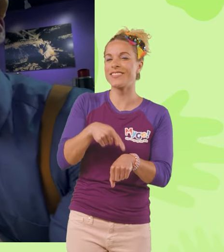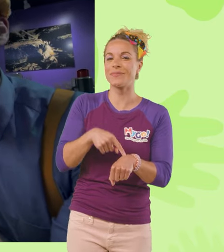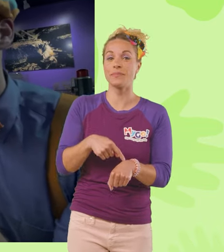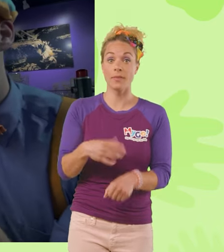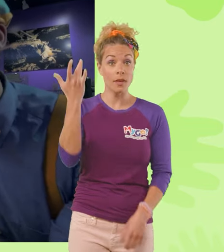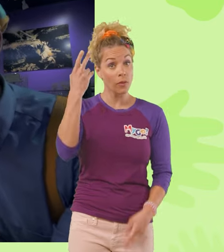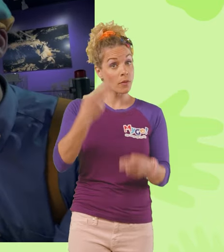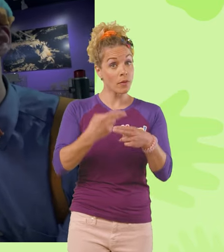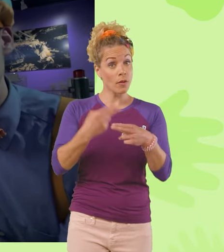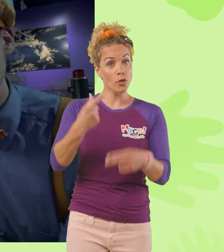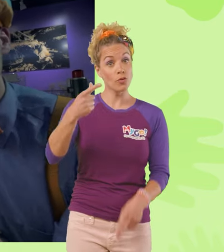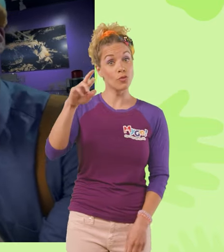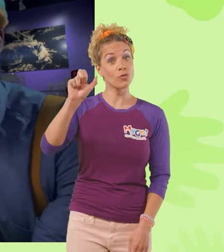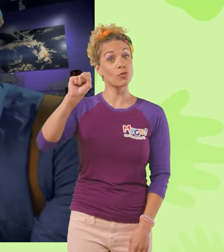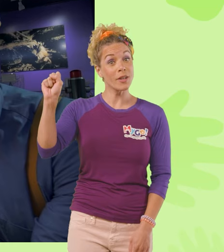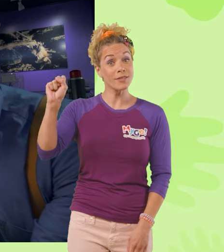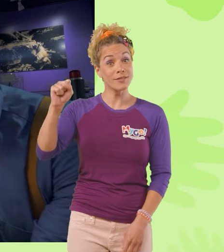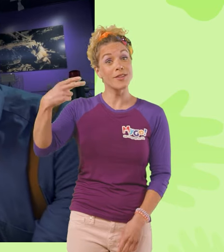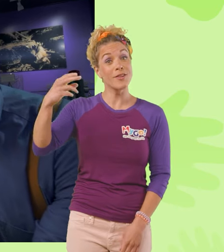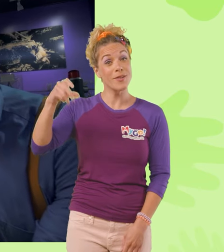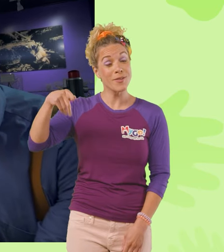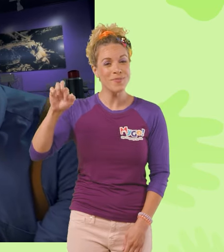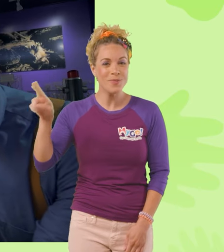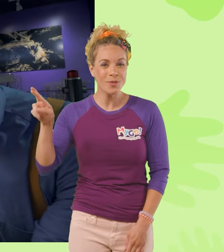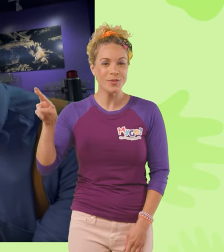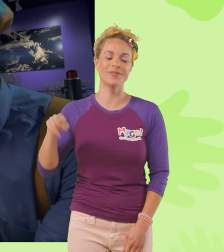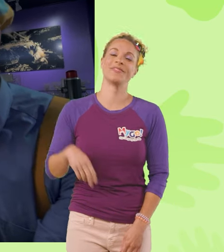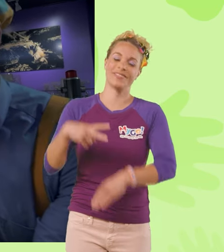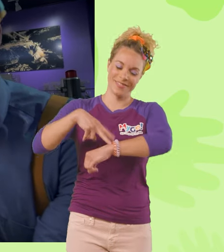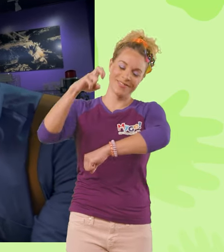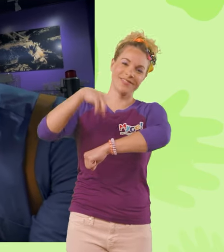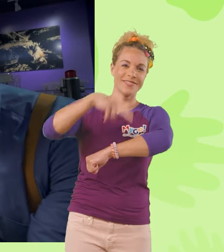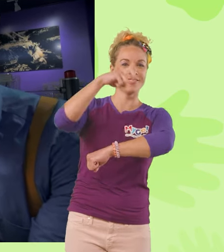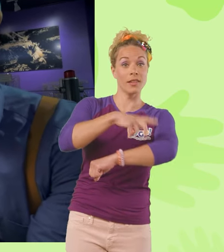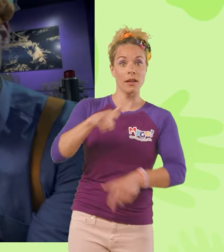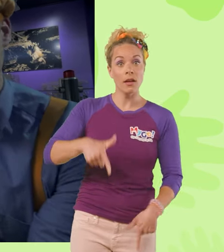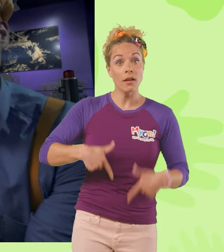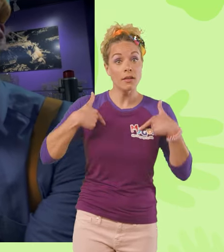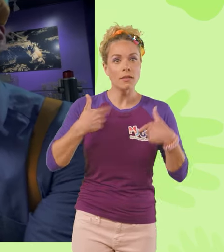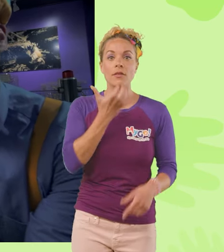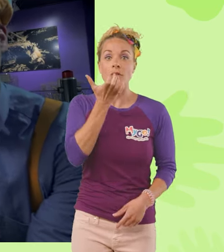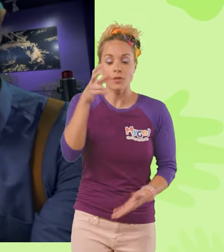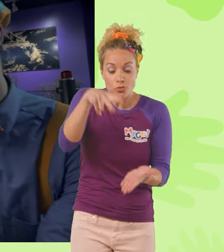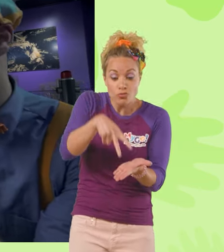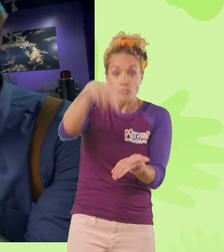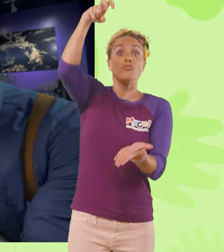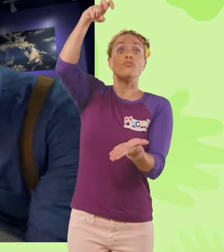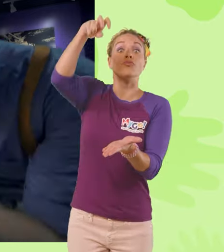grasshoppers. A lot of times they live in the grass and they hop really high.